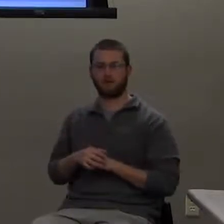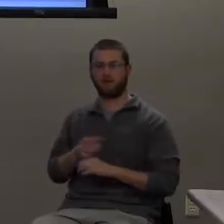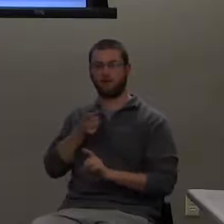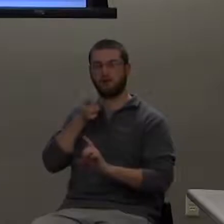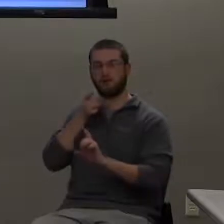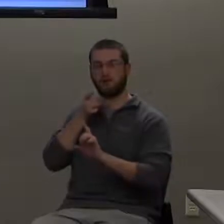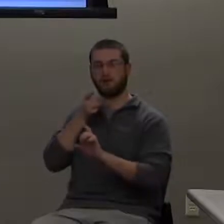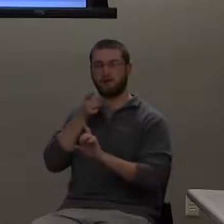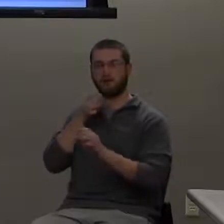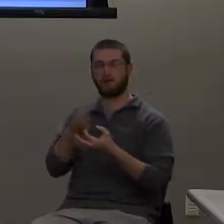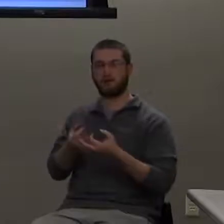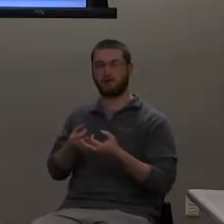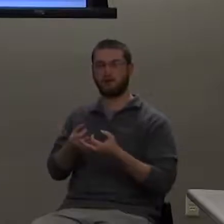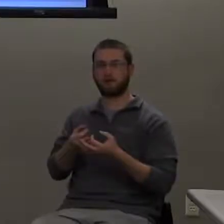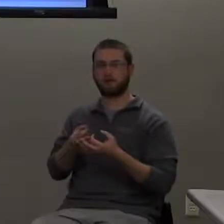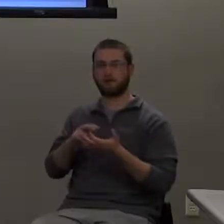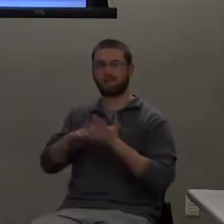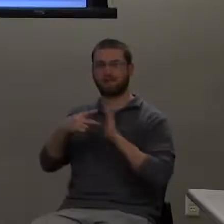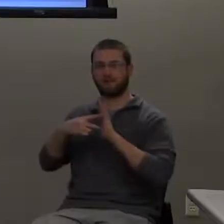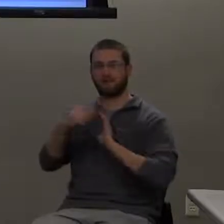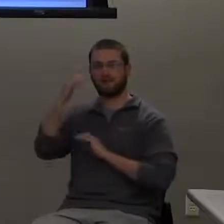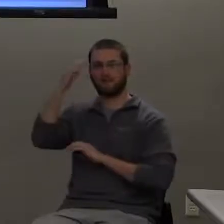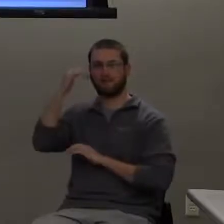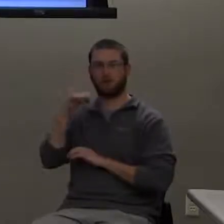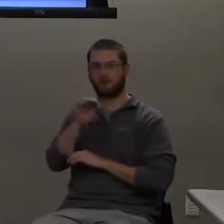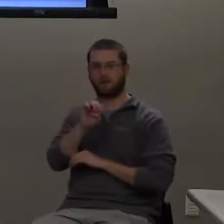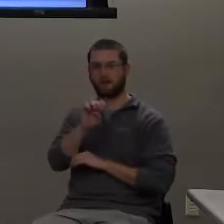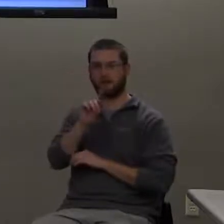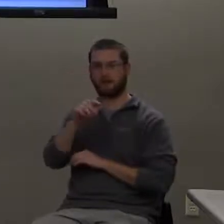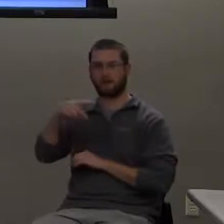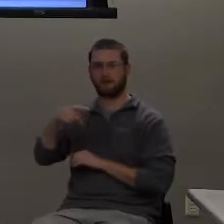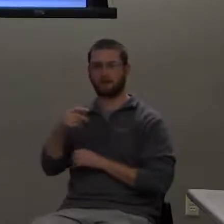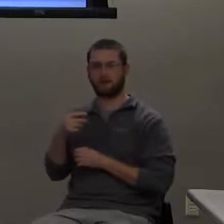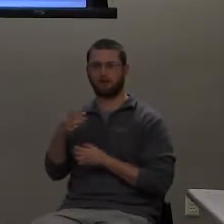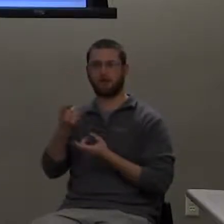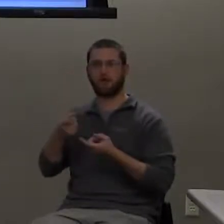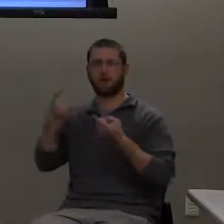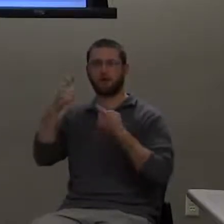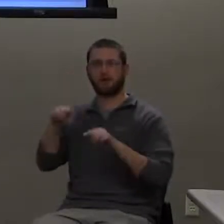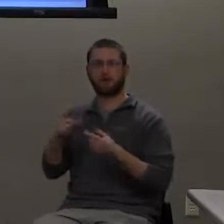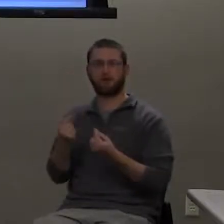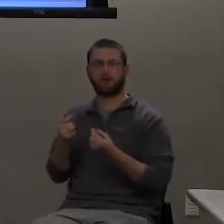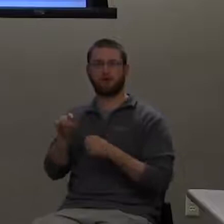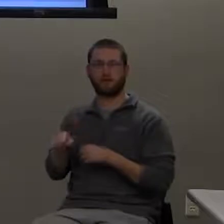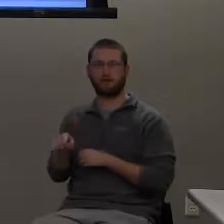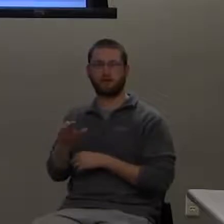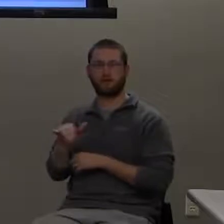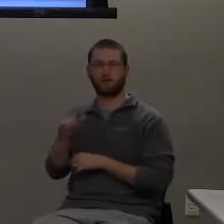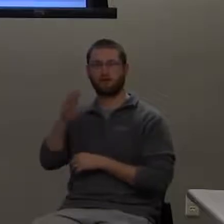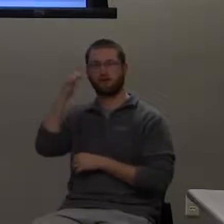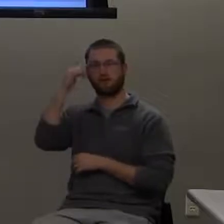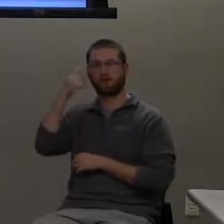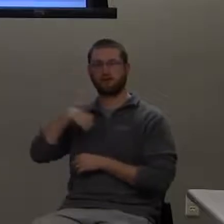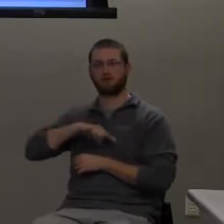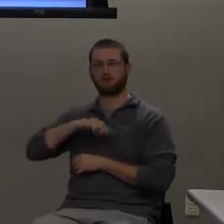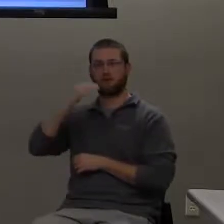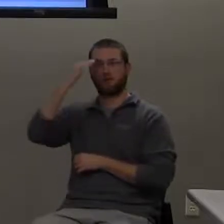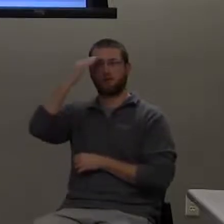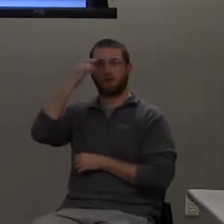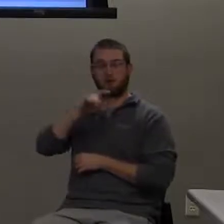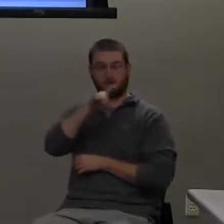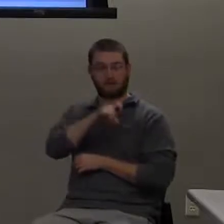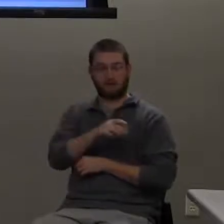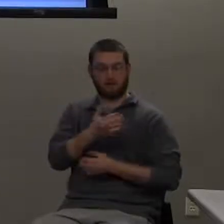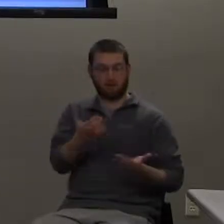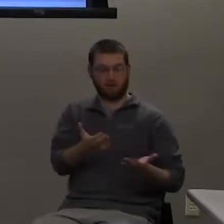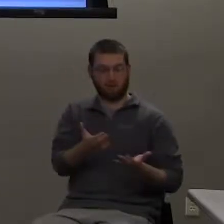why the VP has agreed to do this, partially at my nudging, is when we know what people need, then we know